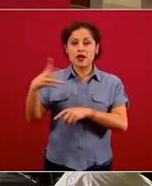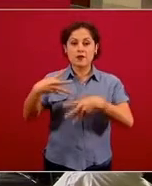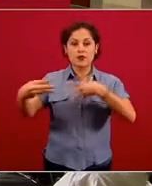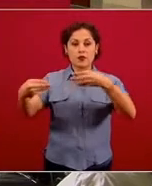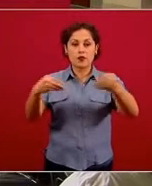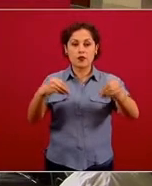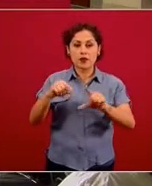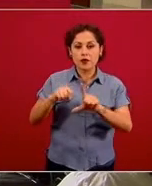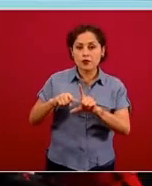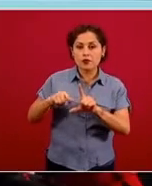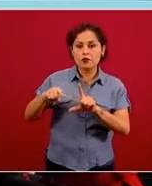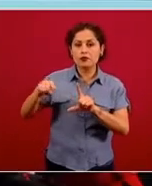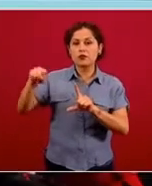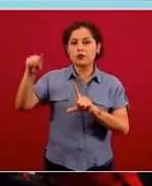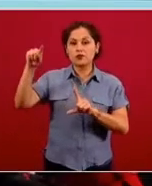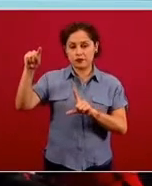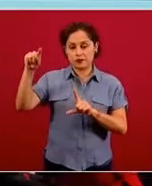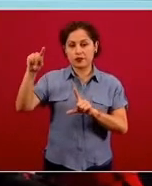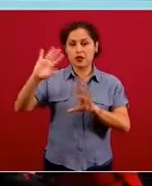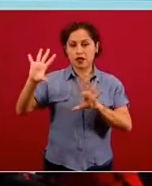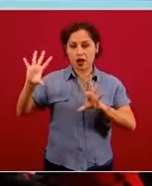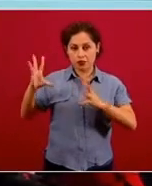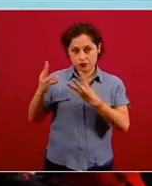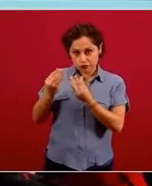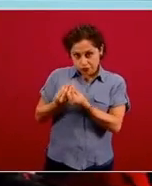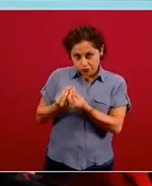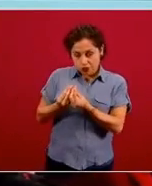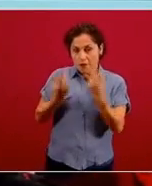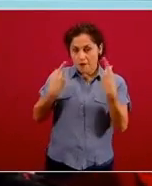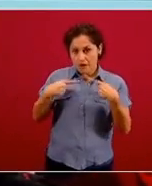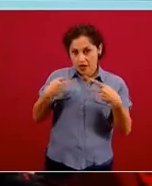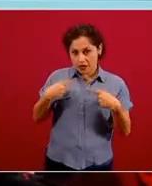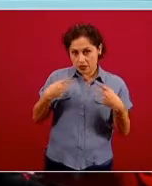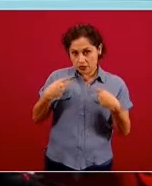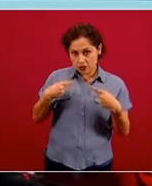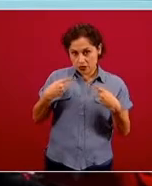Last but not least, we have the epidemic curve.